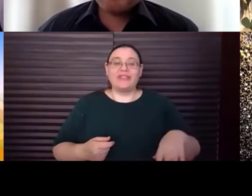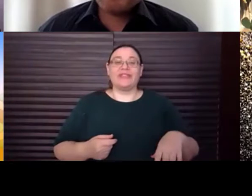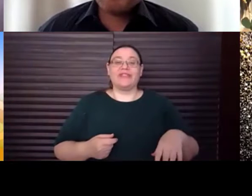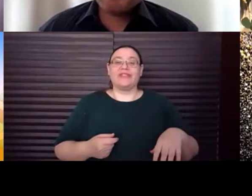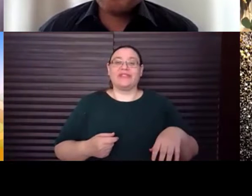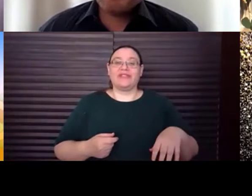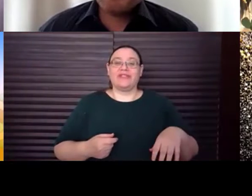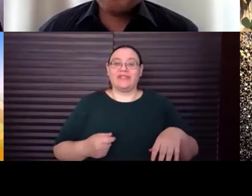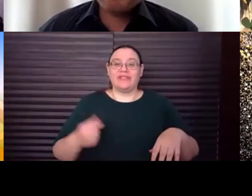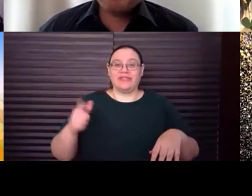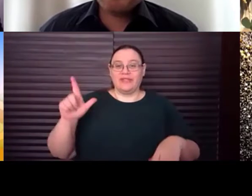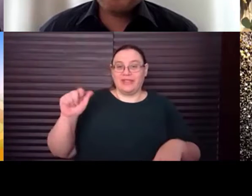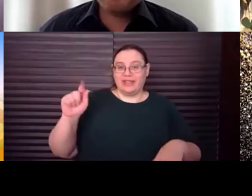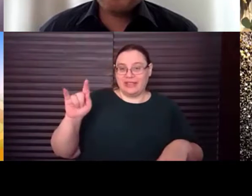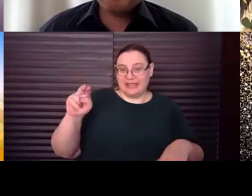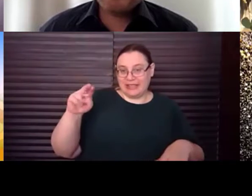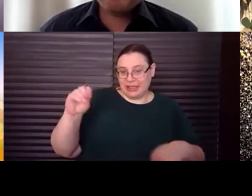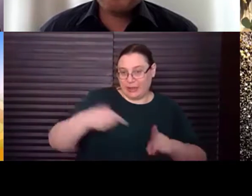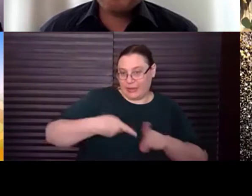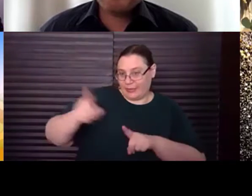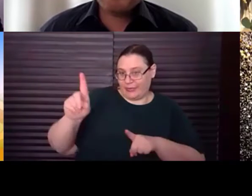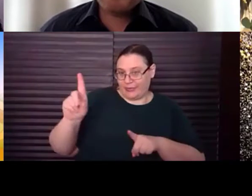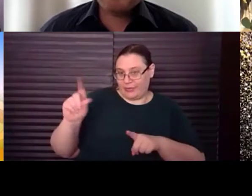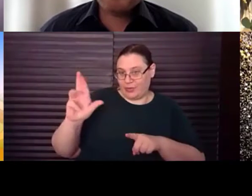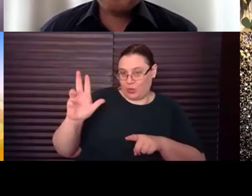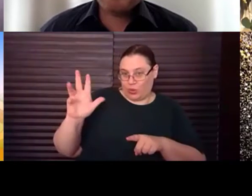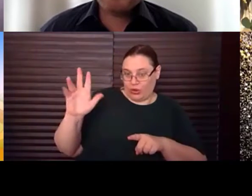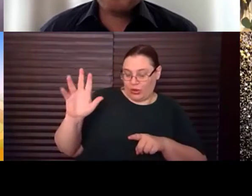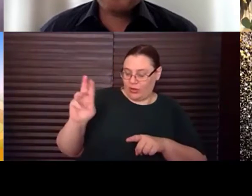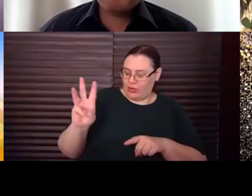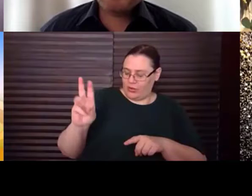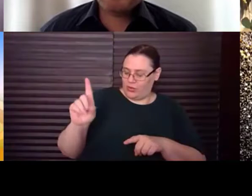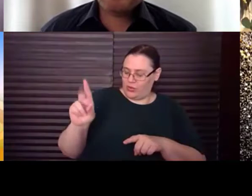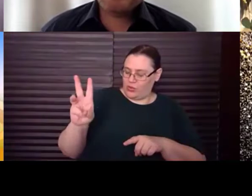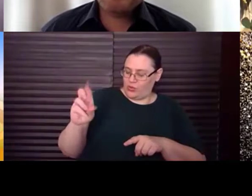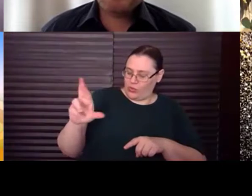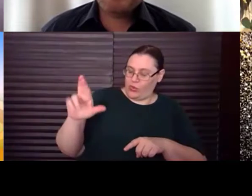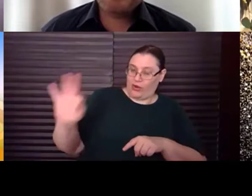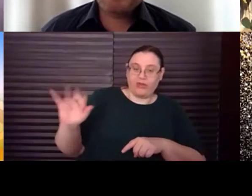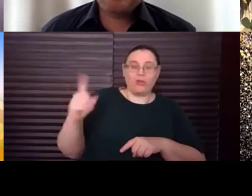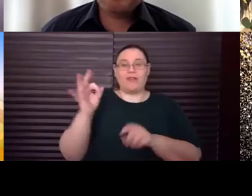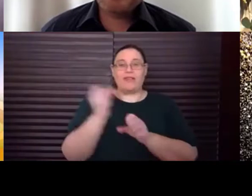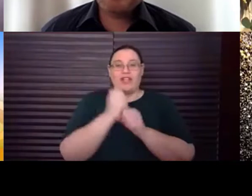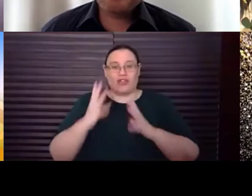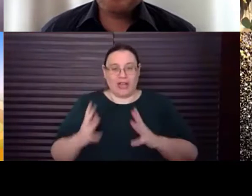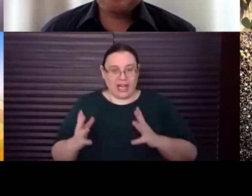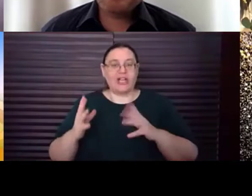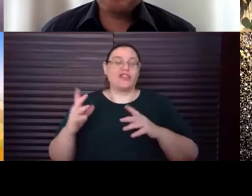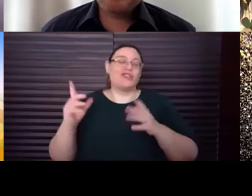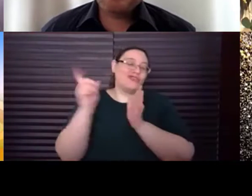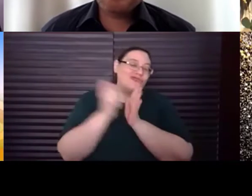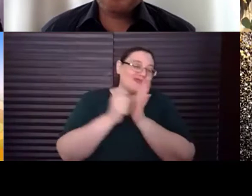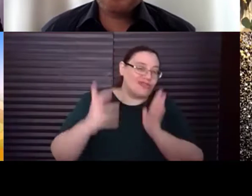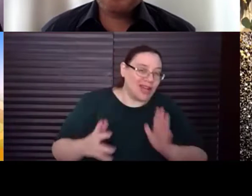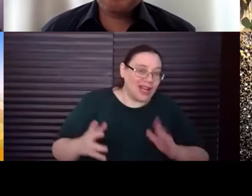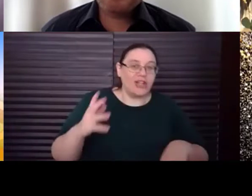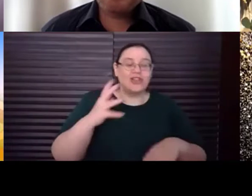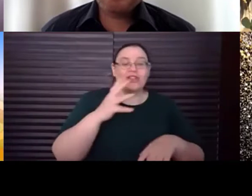I am Latino dwarf. We are one of the creators, writers,